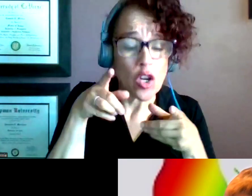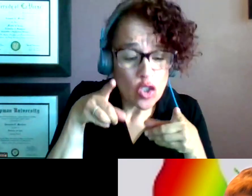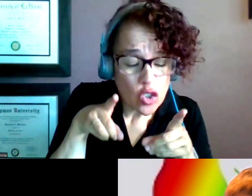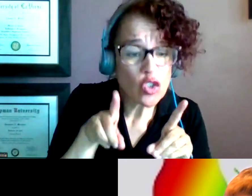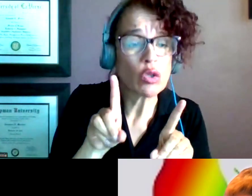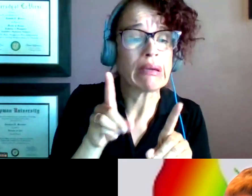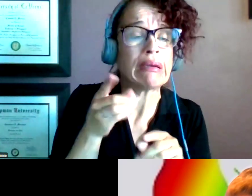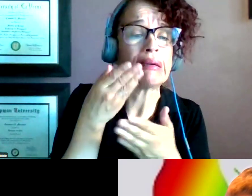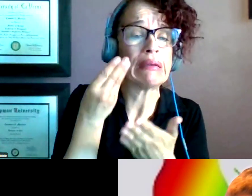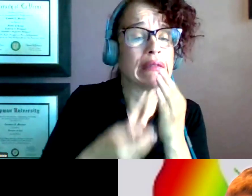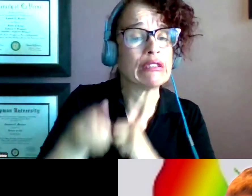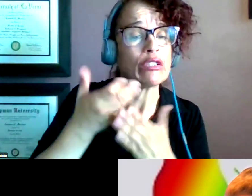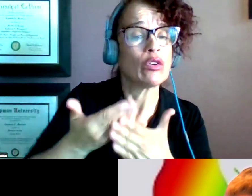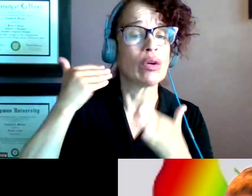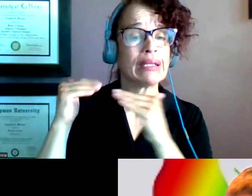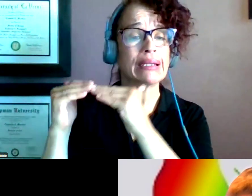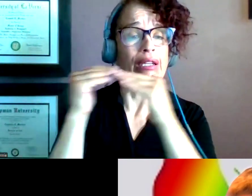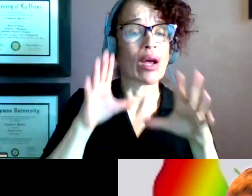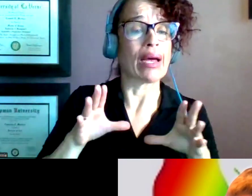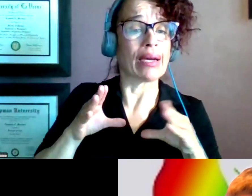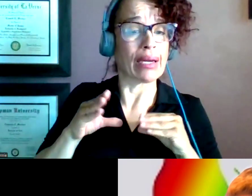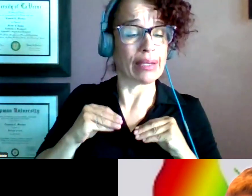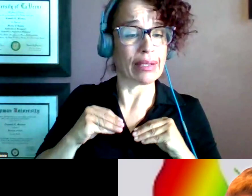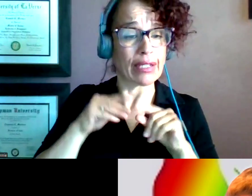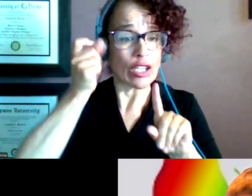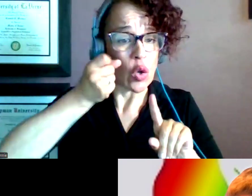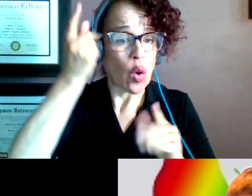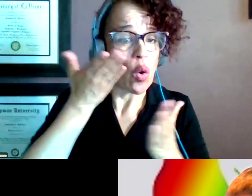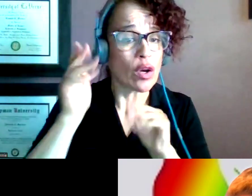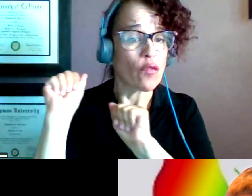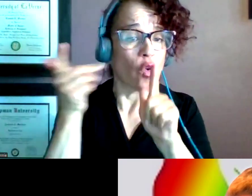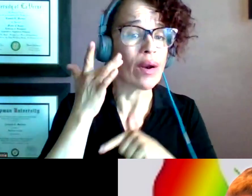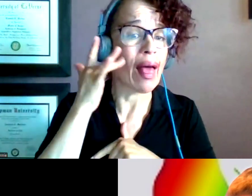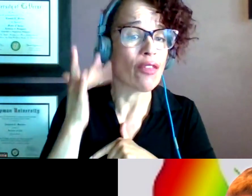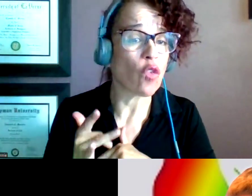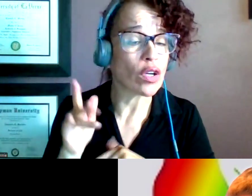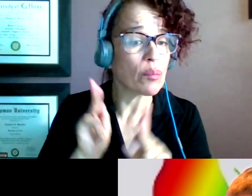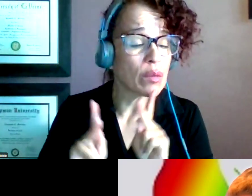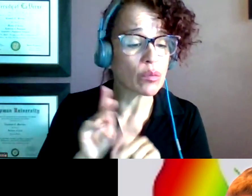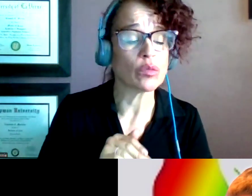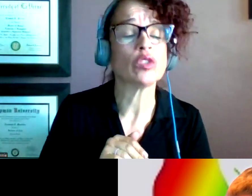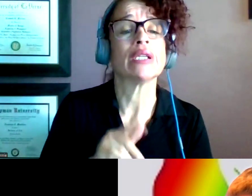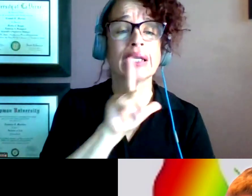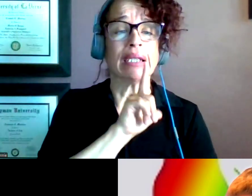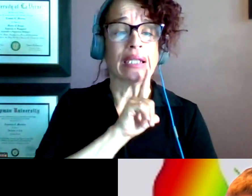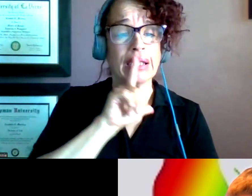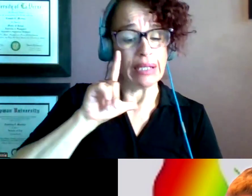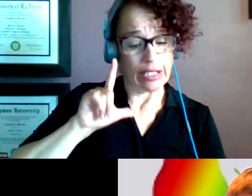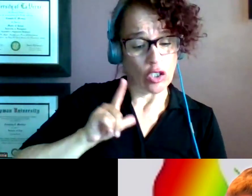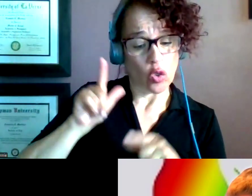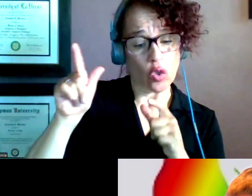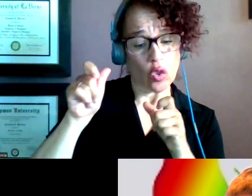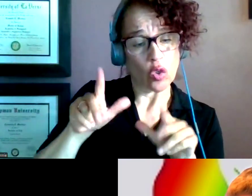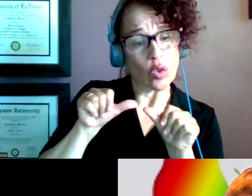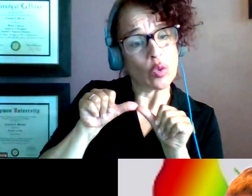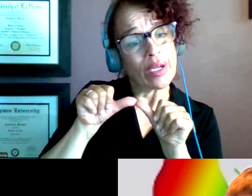budget years, prioritize equitable, accessible, and comprehensive services for all Californians. And as the legislature and the administration